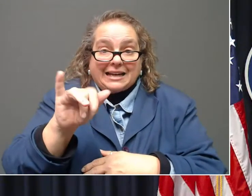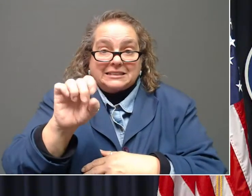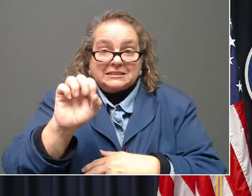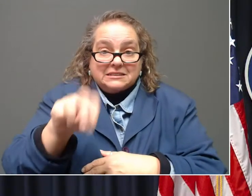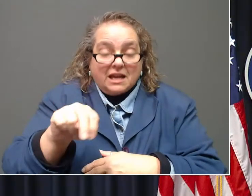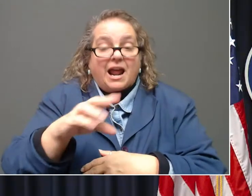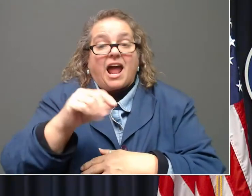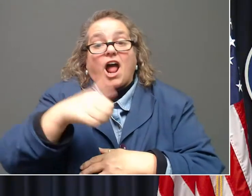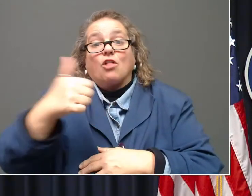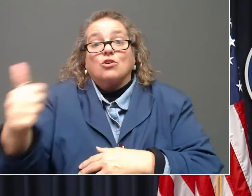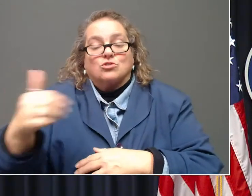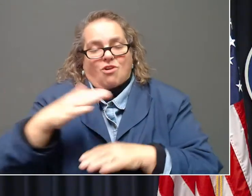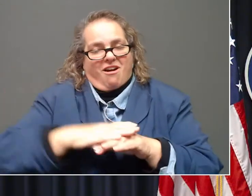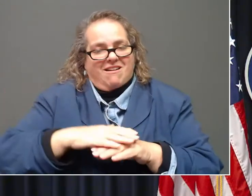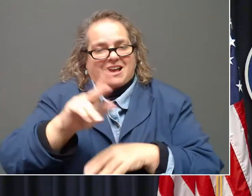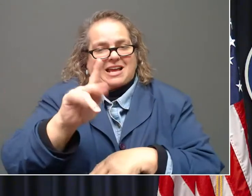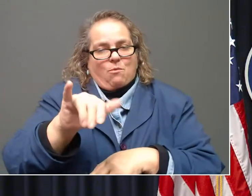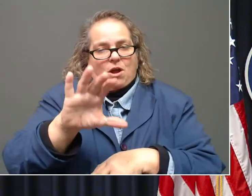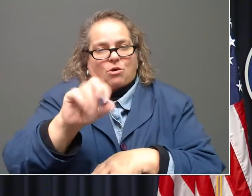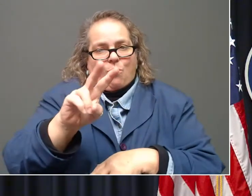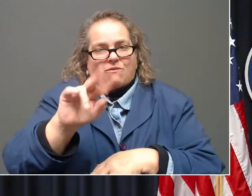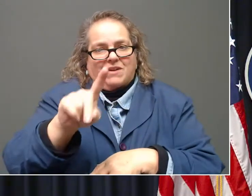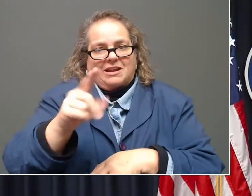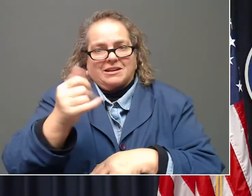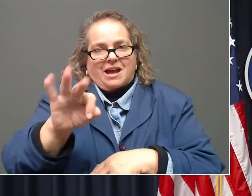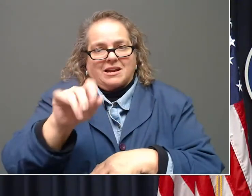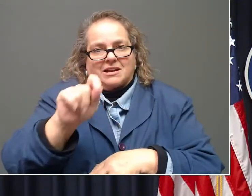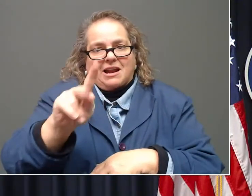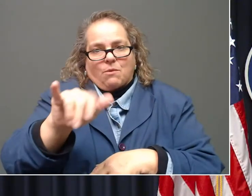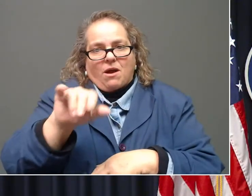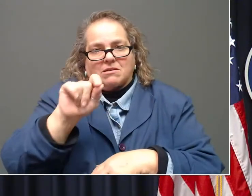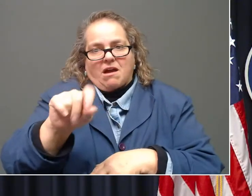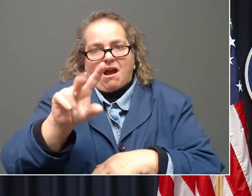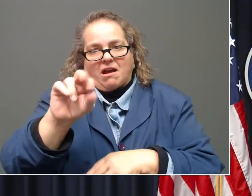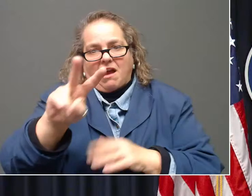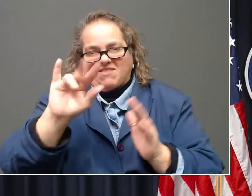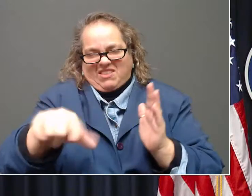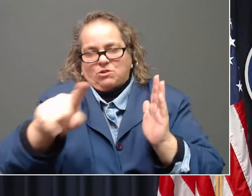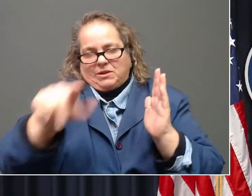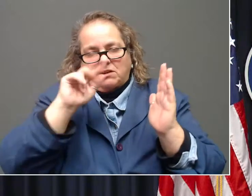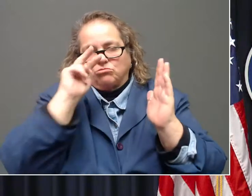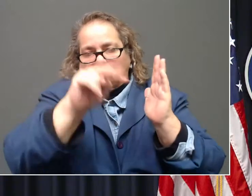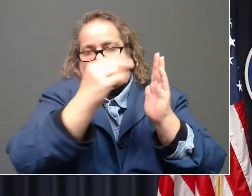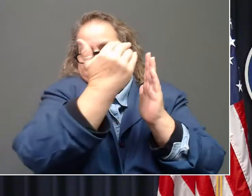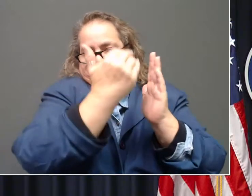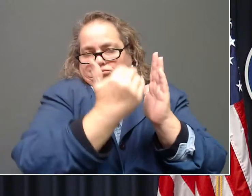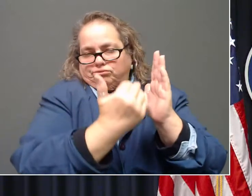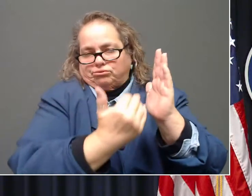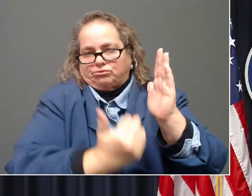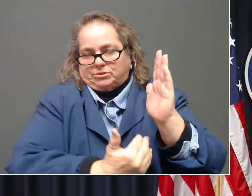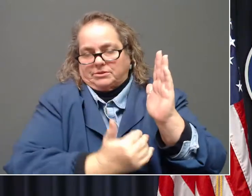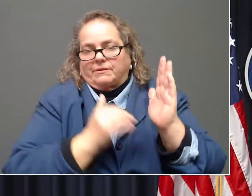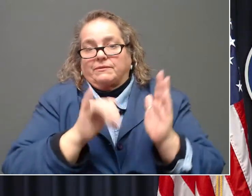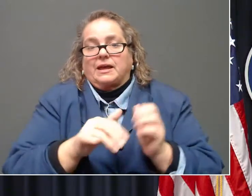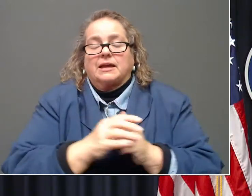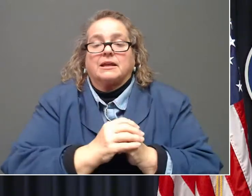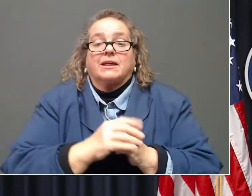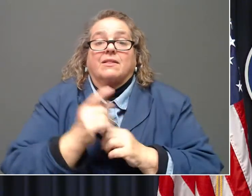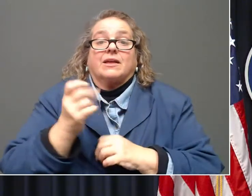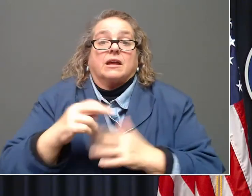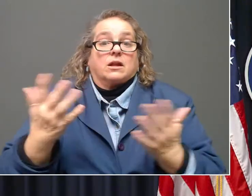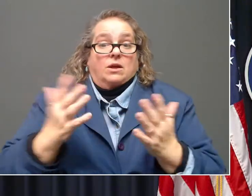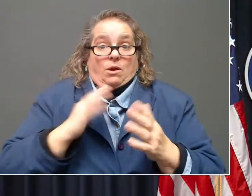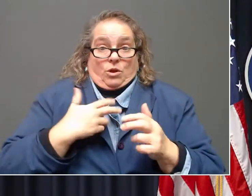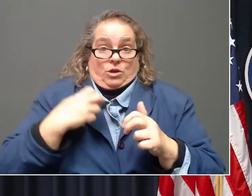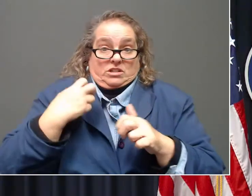look back about 4 weeks, so today I said we have 2,500 new cases. On January 11th, it was 4,084.